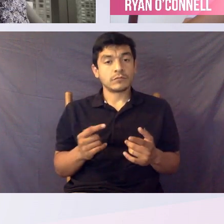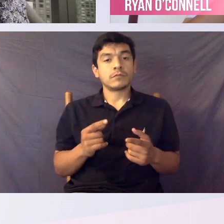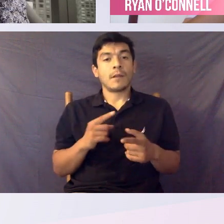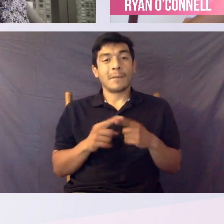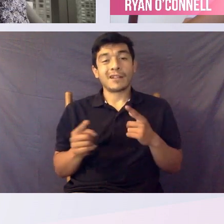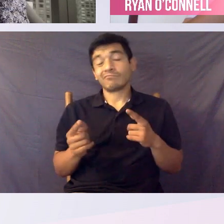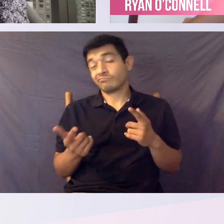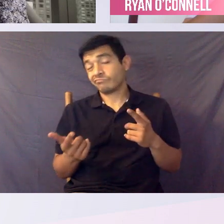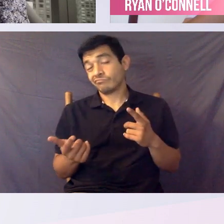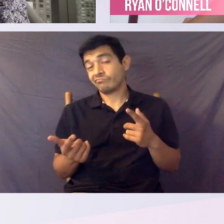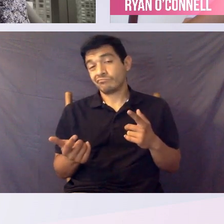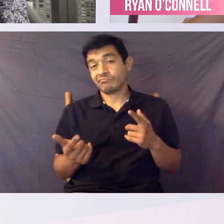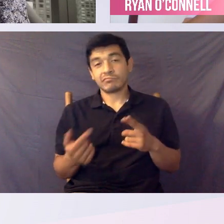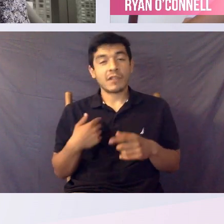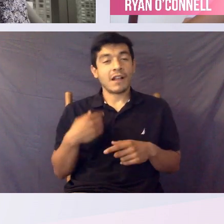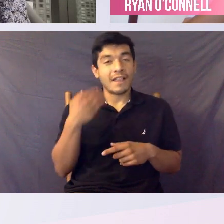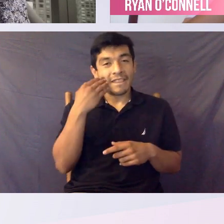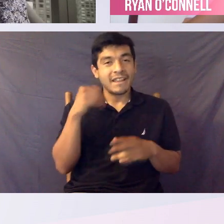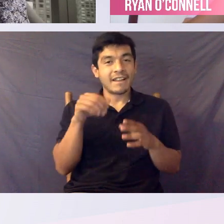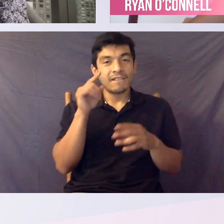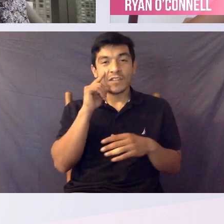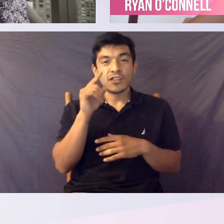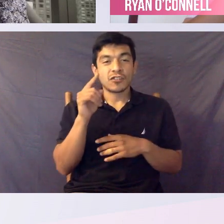I think that in terms of like,